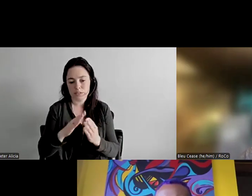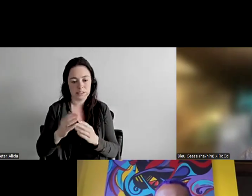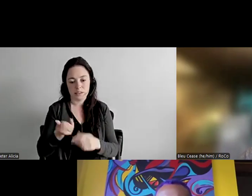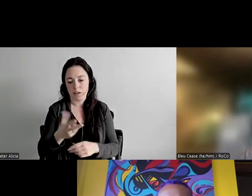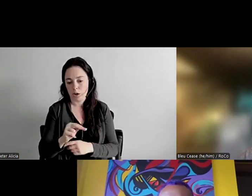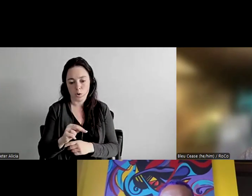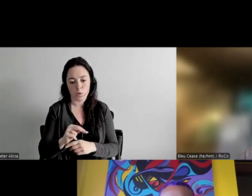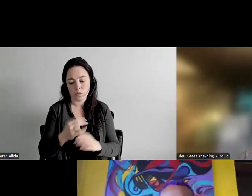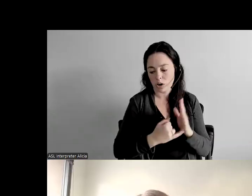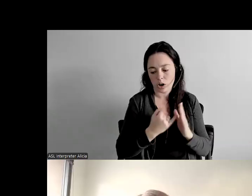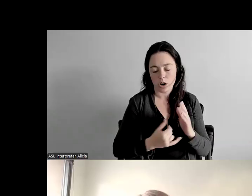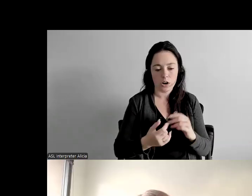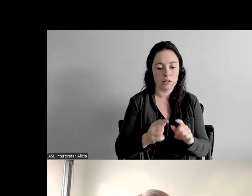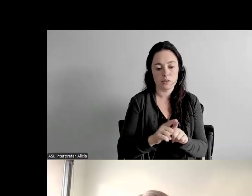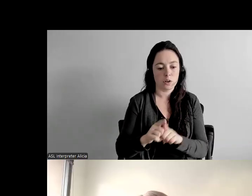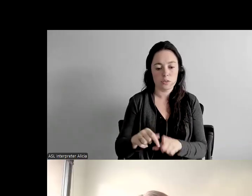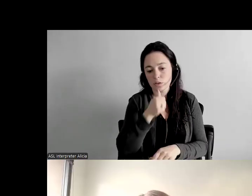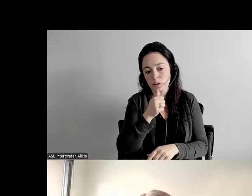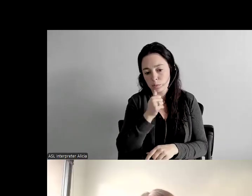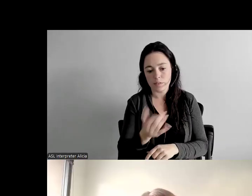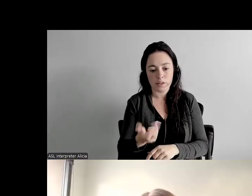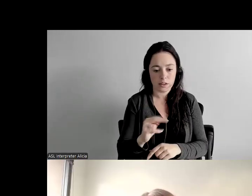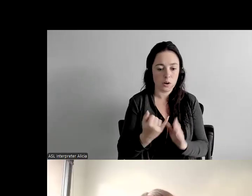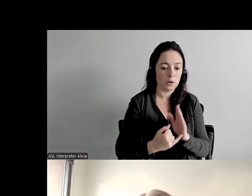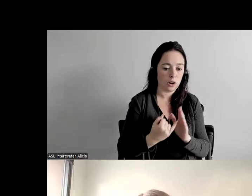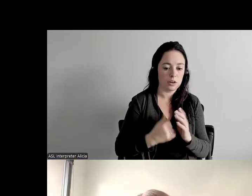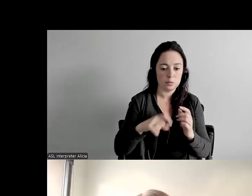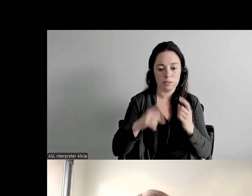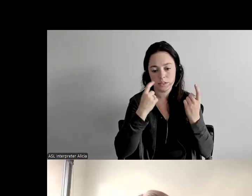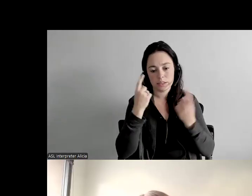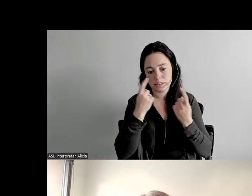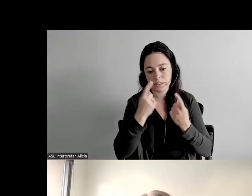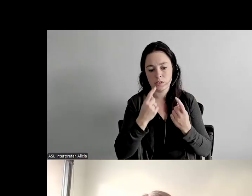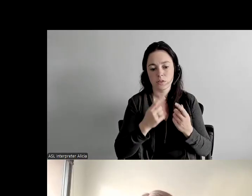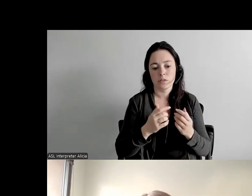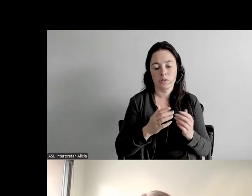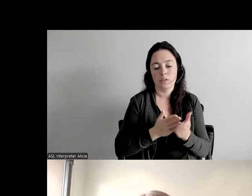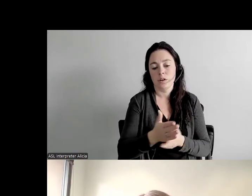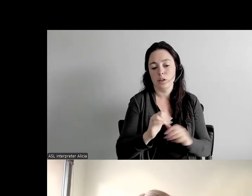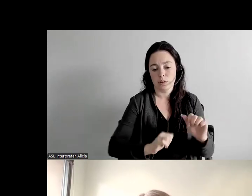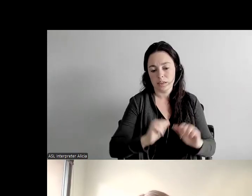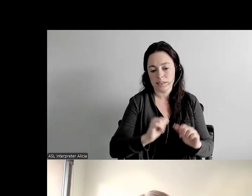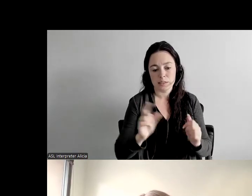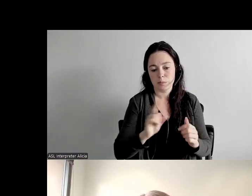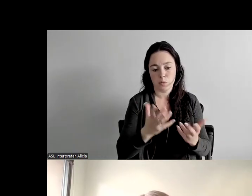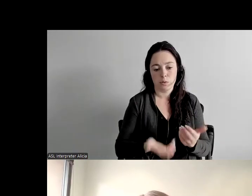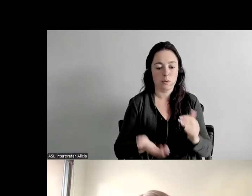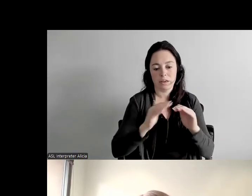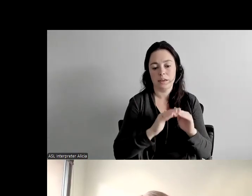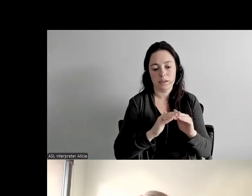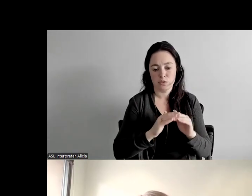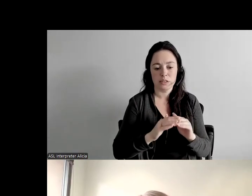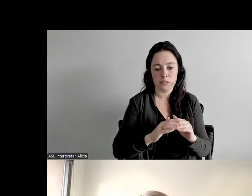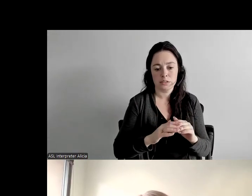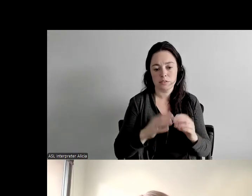out there, there's privately owned public art. So we want to take that into consideration too in our assessment of where there should be increased public